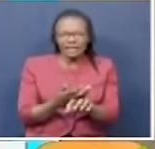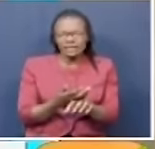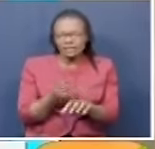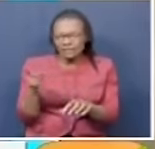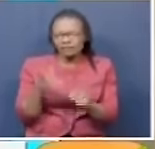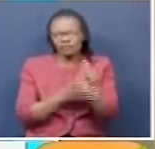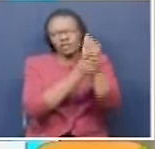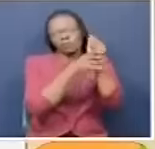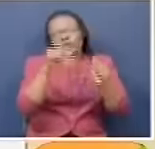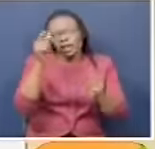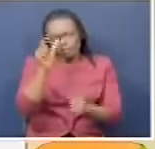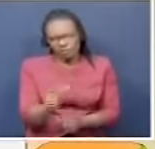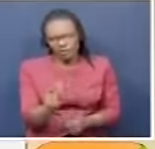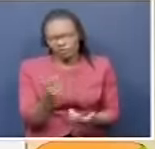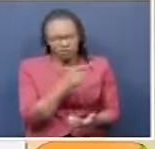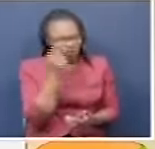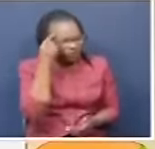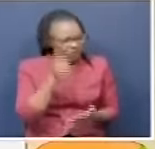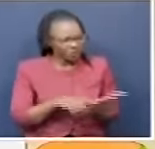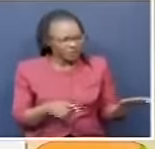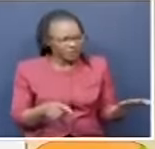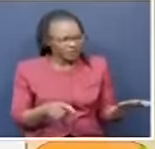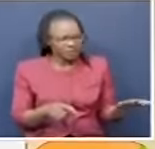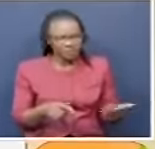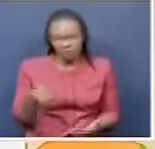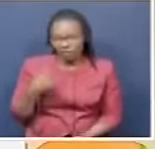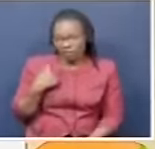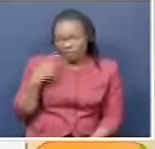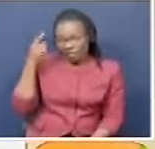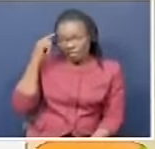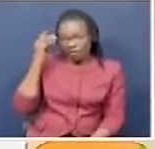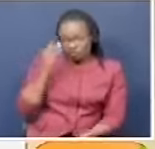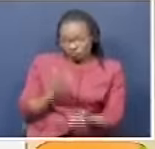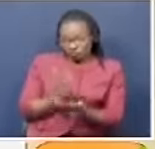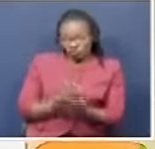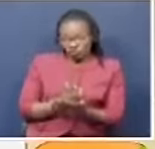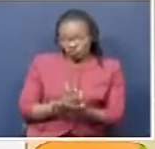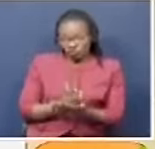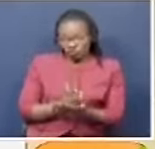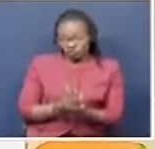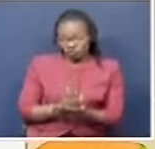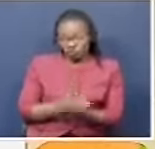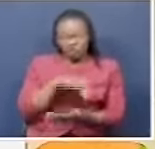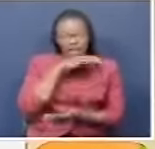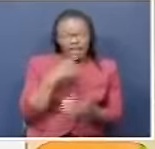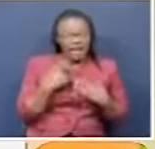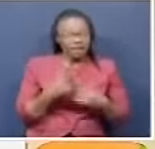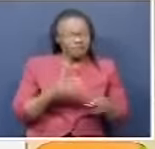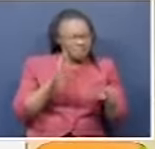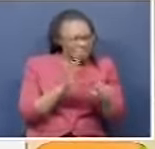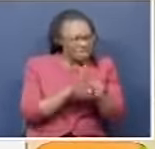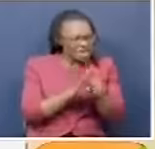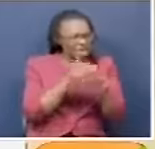out. I don't know what you think. I think it's true. I mean, Raila has a very huge constituency that